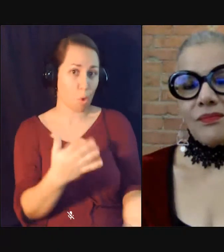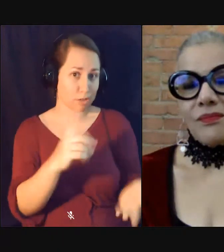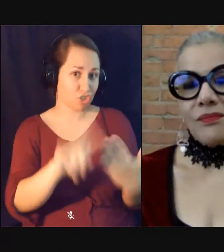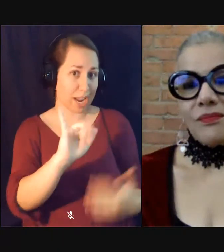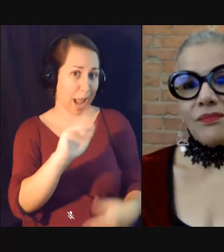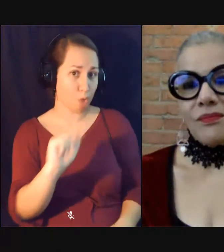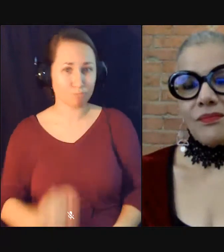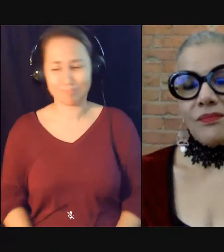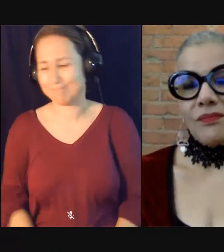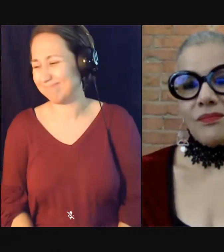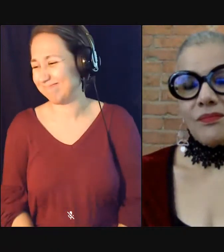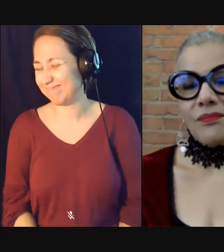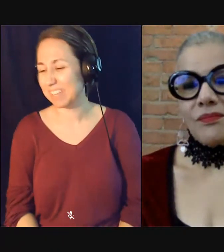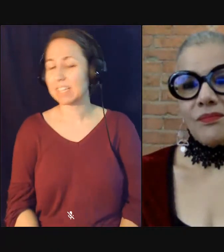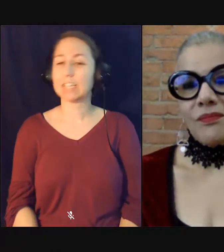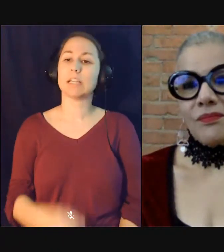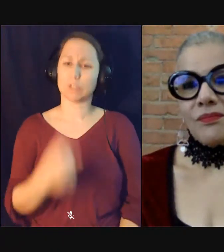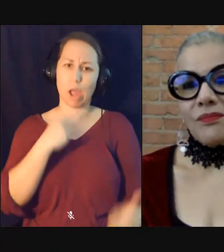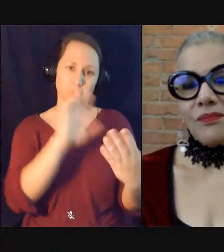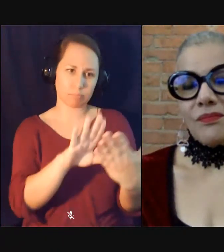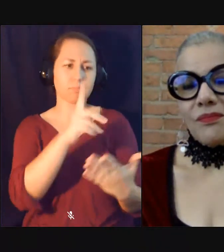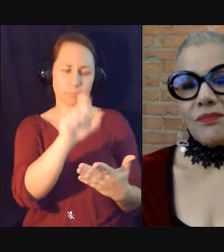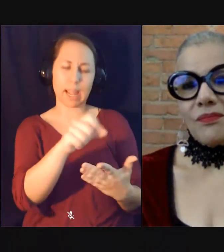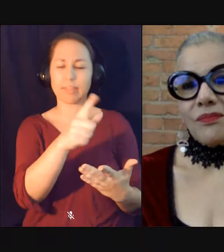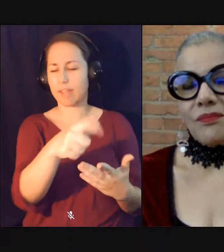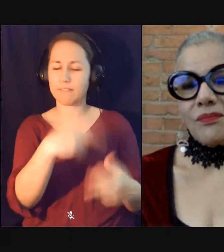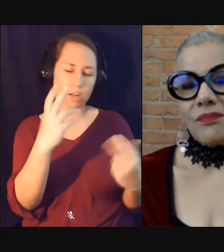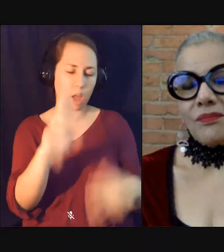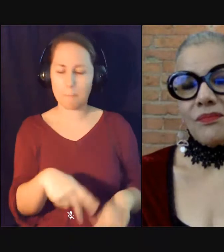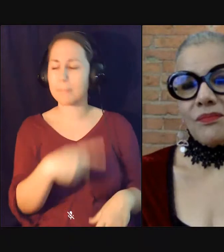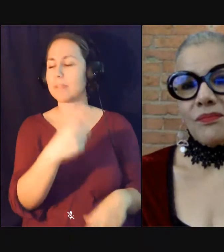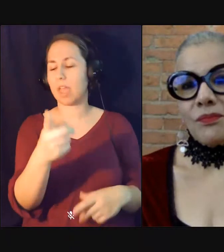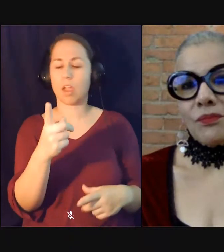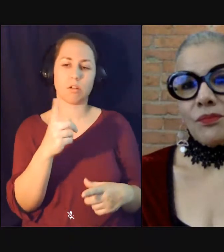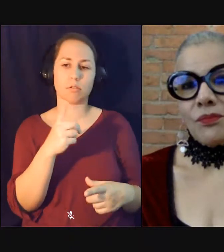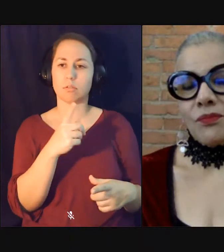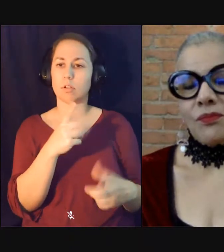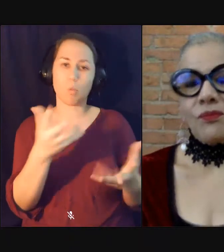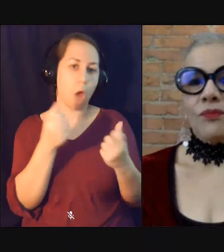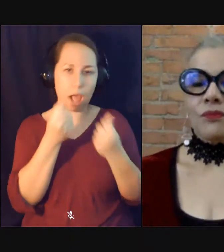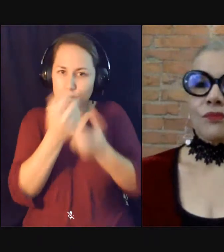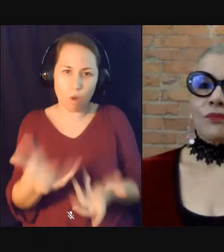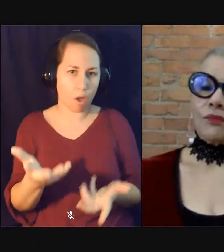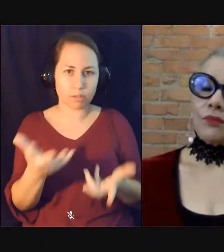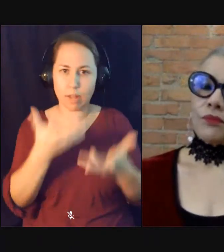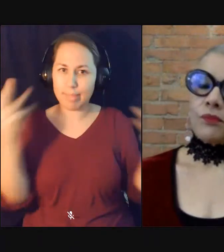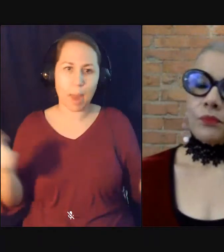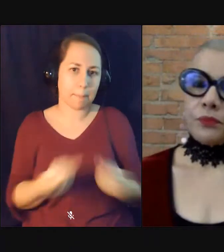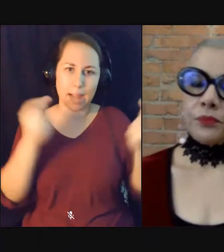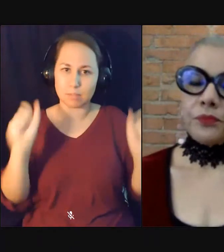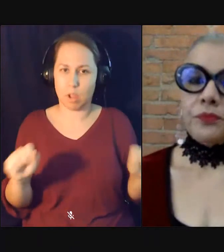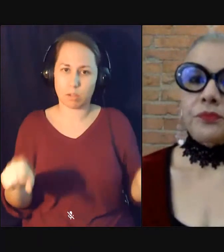I did encounter the Proud Boys. They're fucked up. They're white supremacists. They're street brawlers, and they absolutely want to cause as much pain as